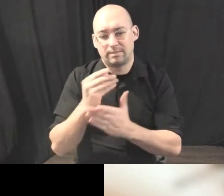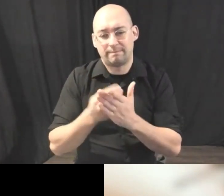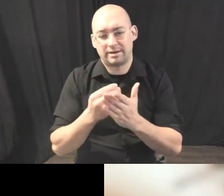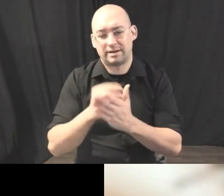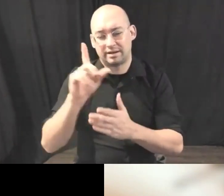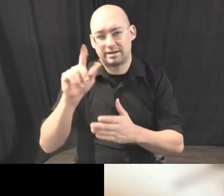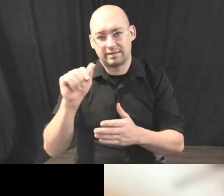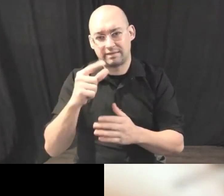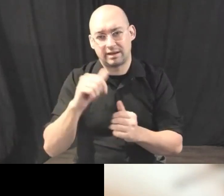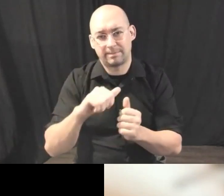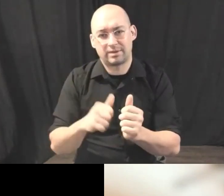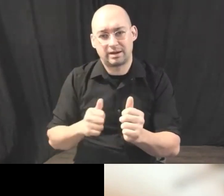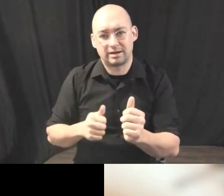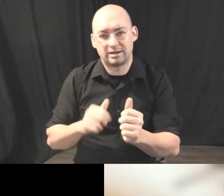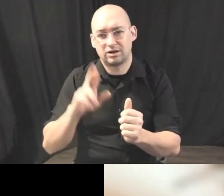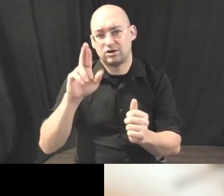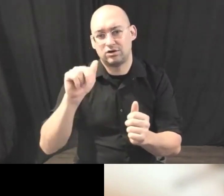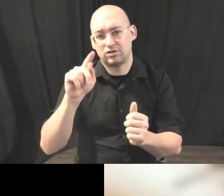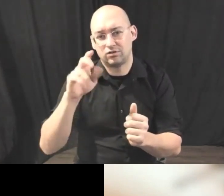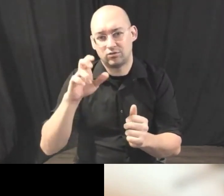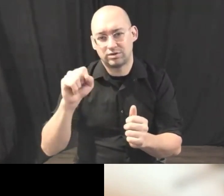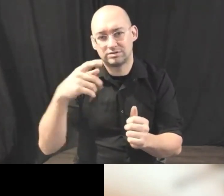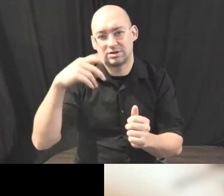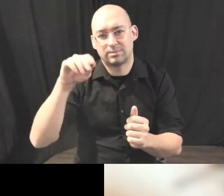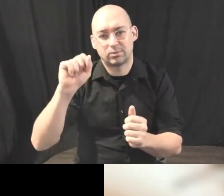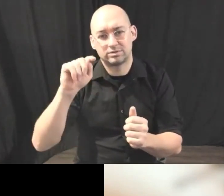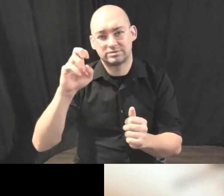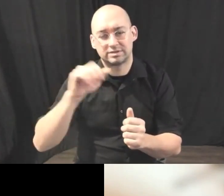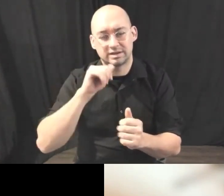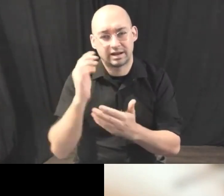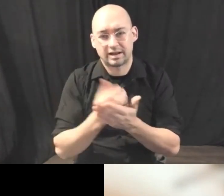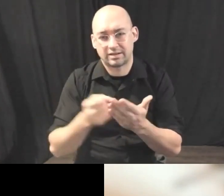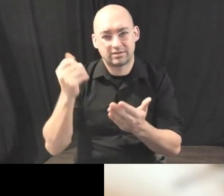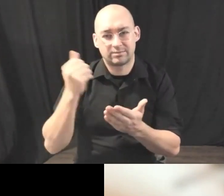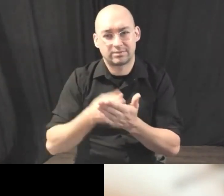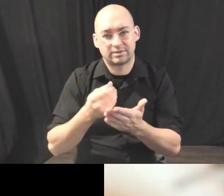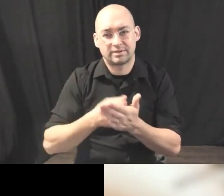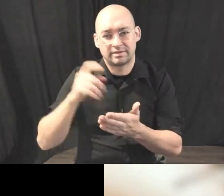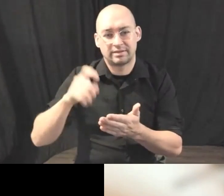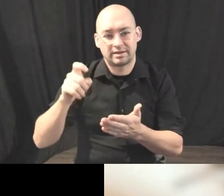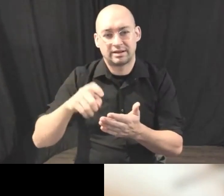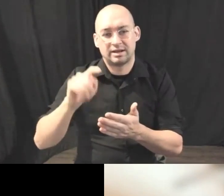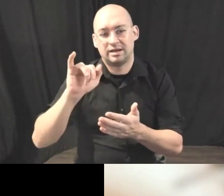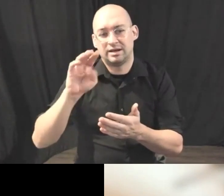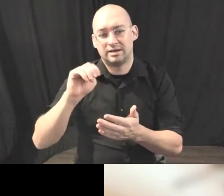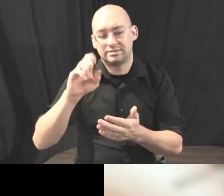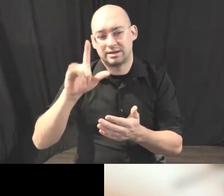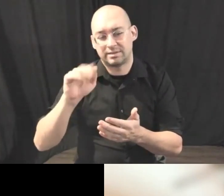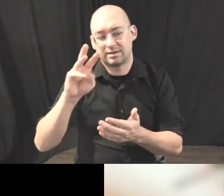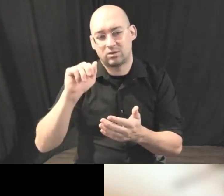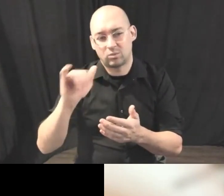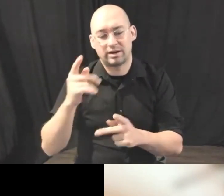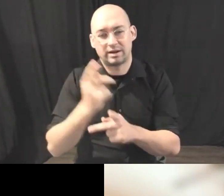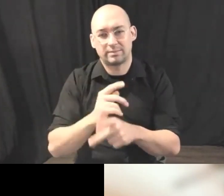behind. Their rates aren't posted. They're not getting the funding that they need in a timely way to keep their doors open. And that